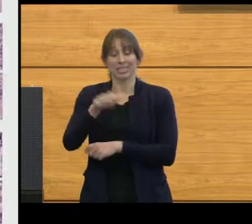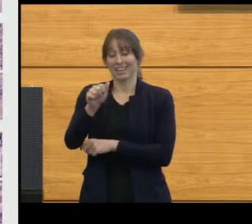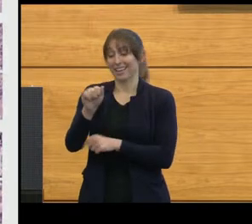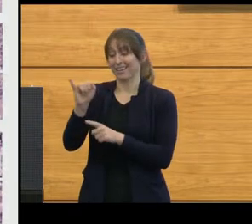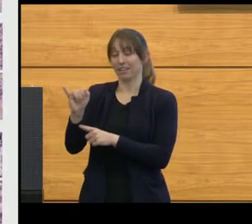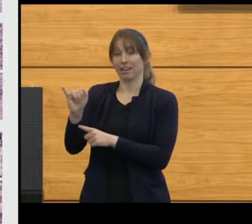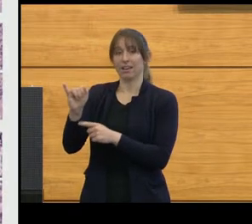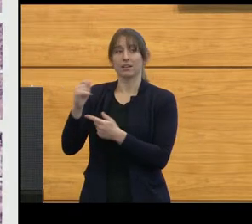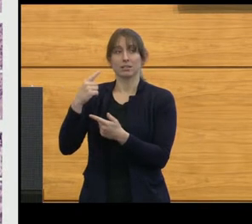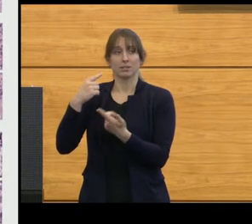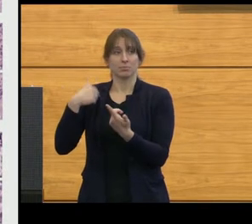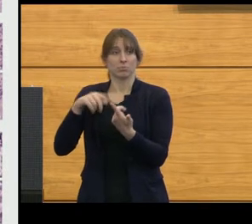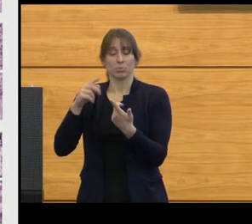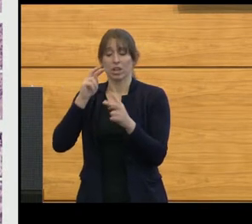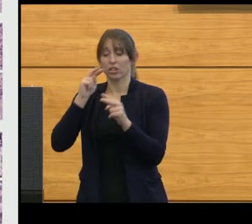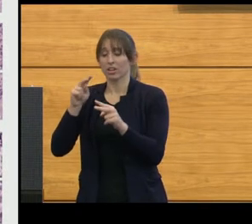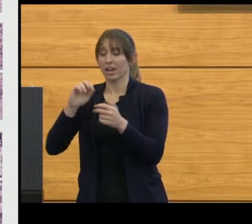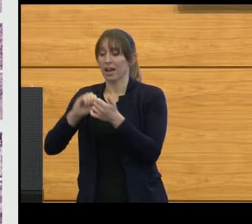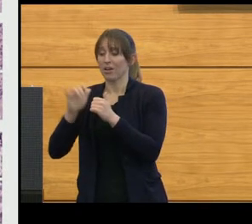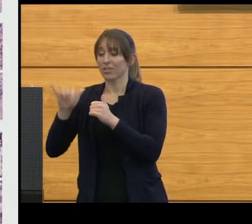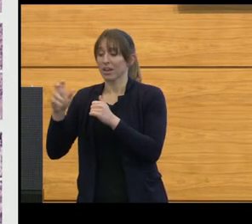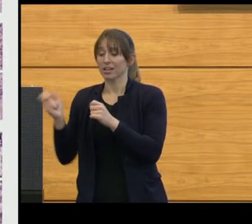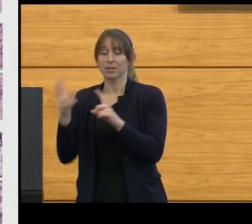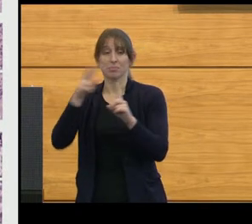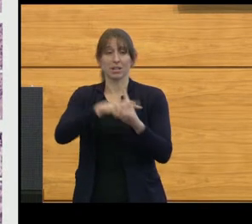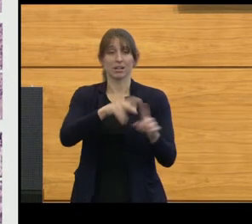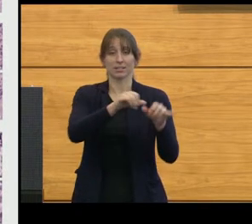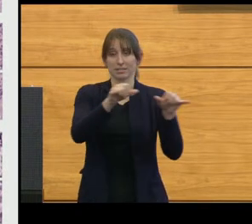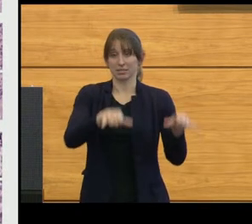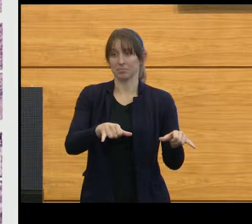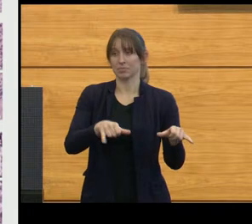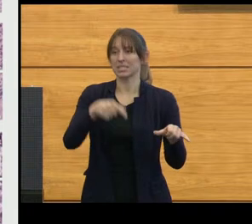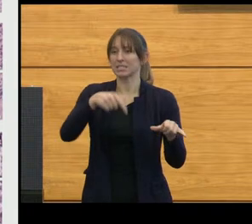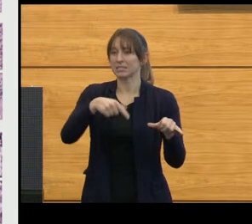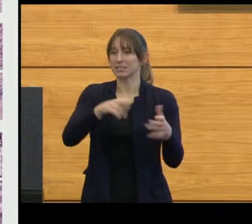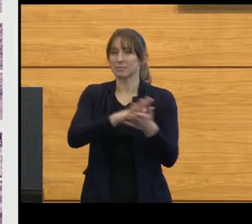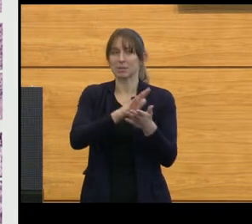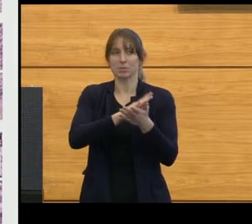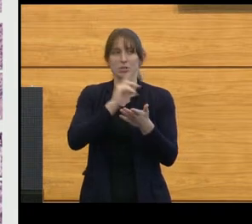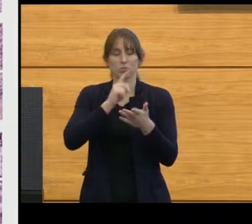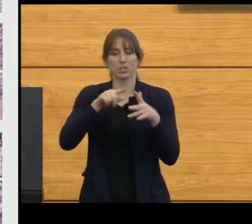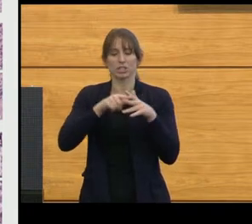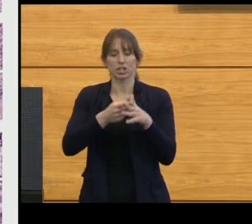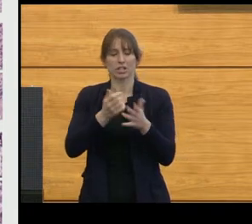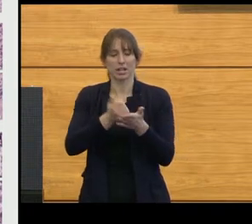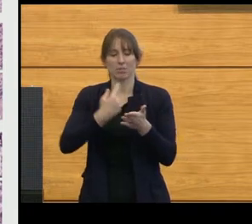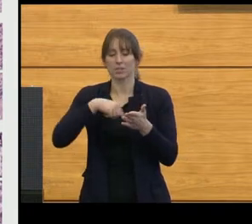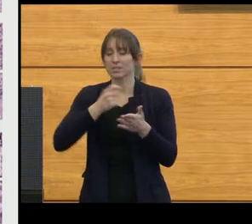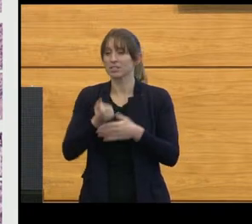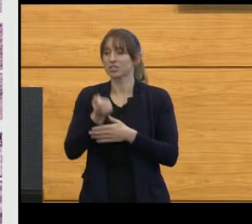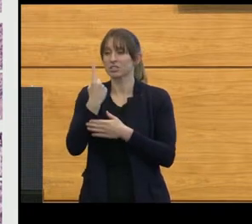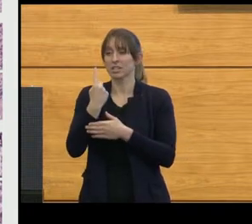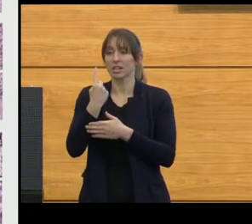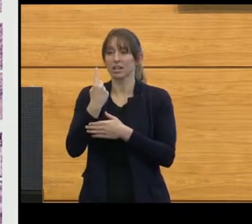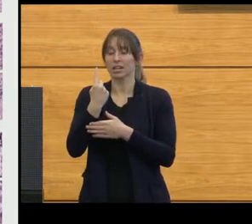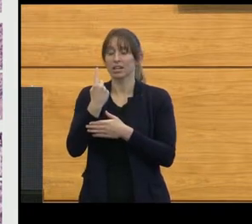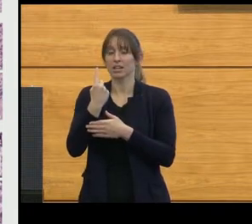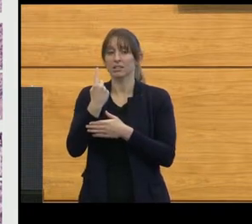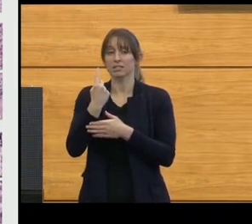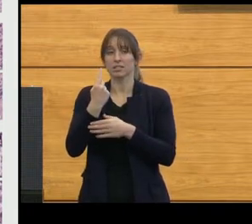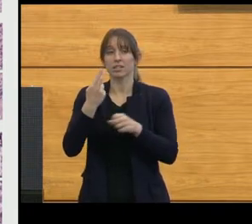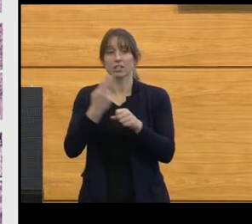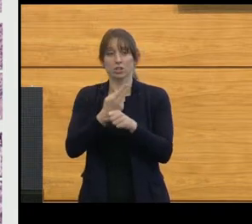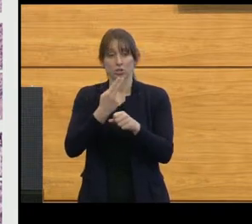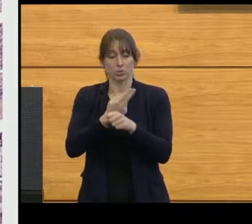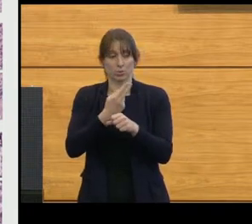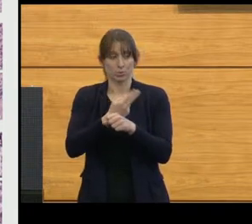be applied to the system. And it was this paper that really began to make us understand that the use of Raman